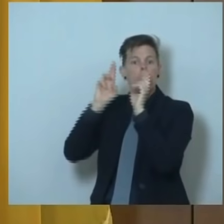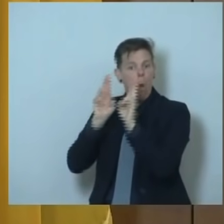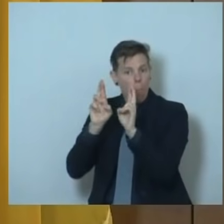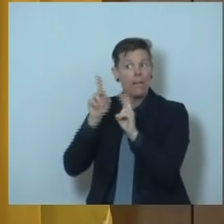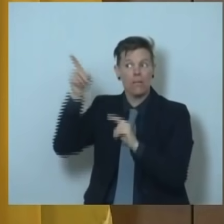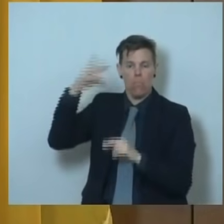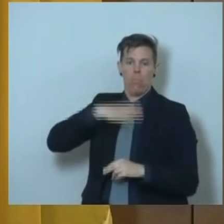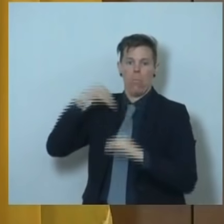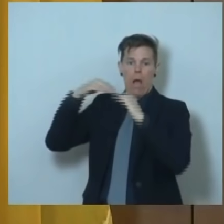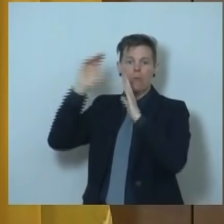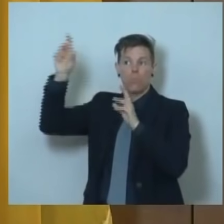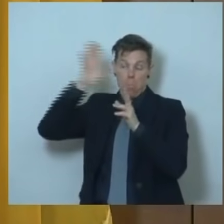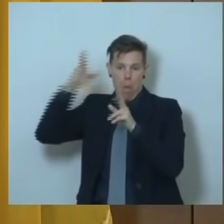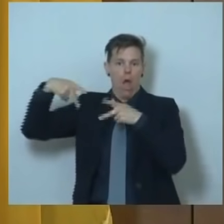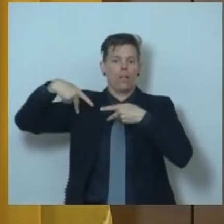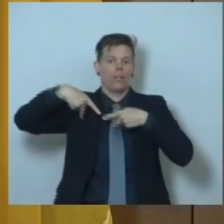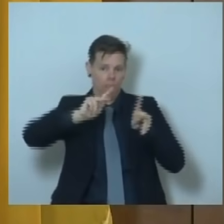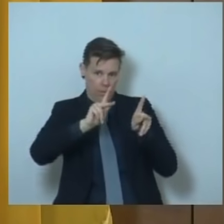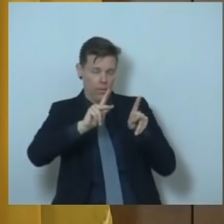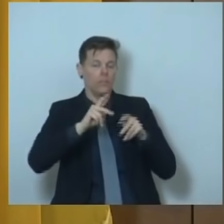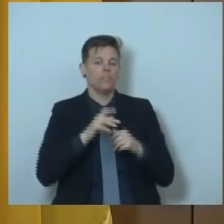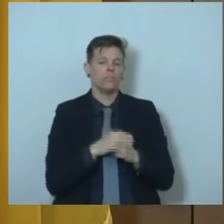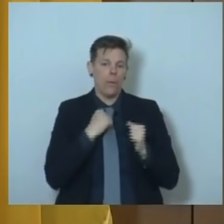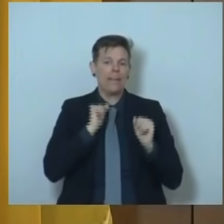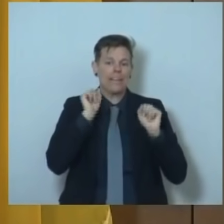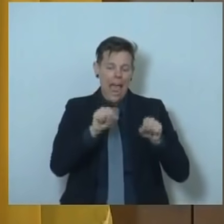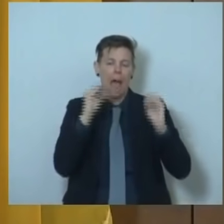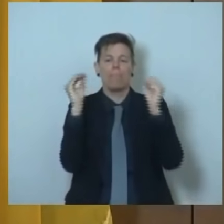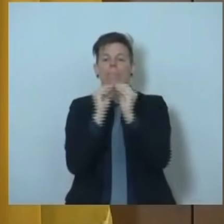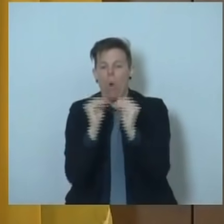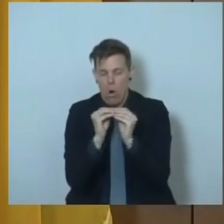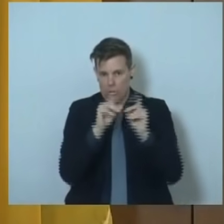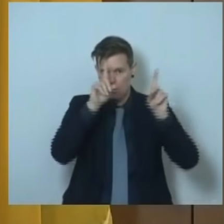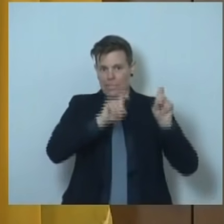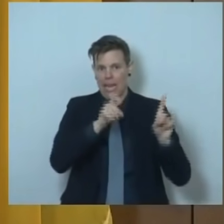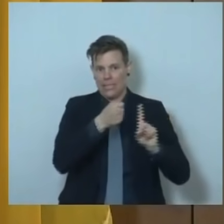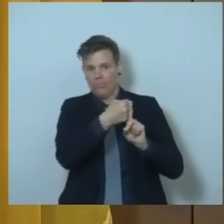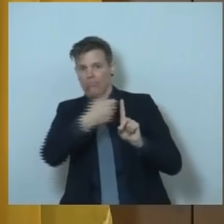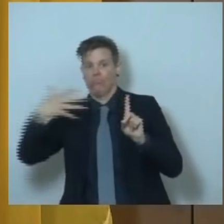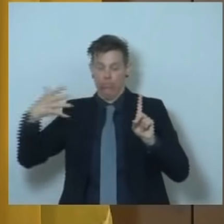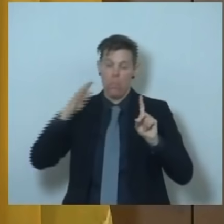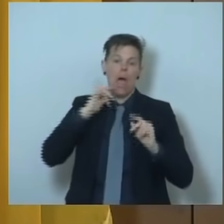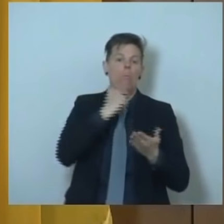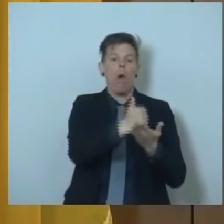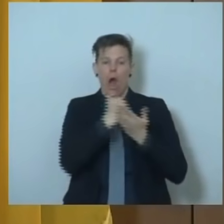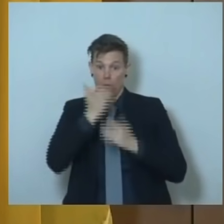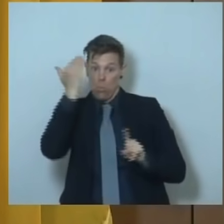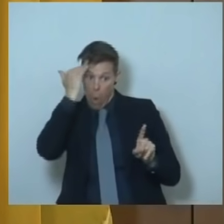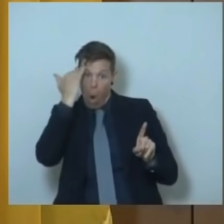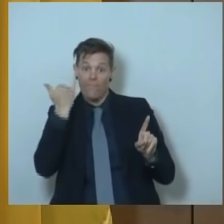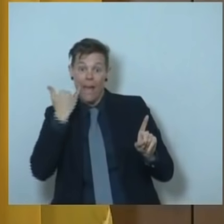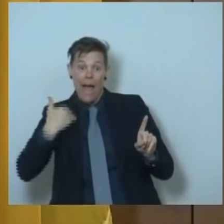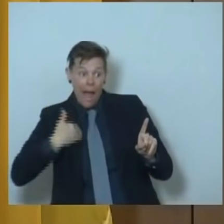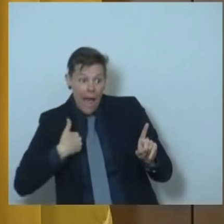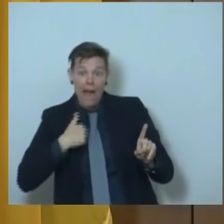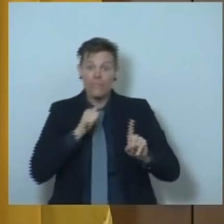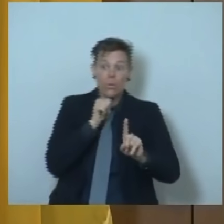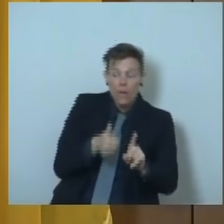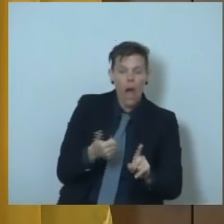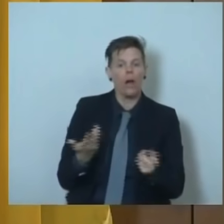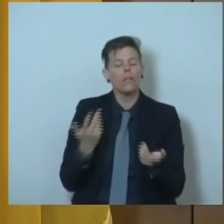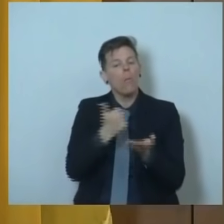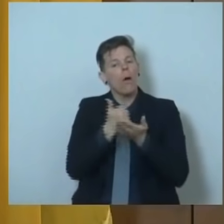to expand their testing capacity. It would make a big difference for us to know what's going on in the state, and it will make everyone in New